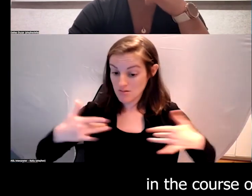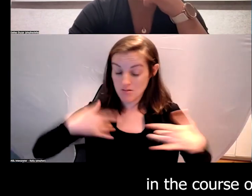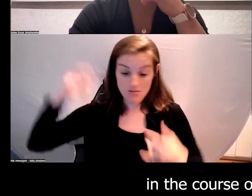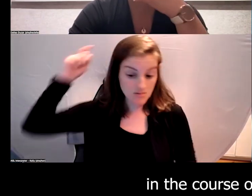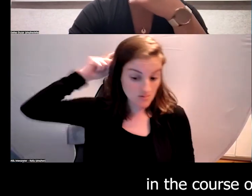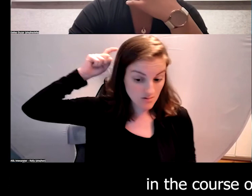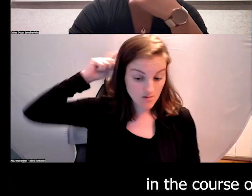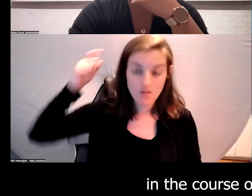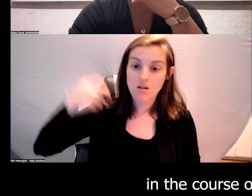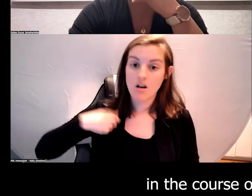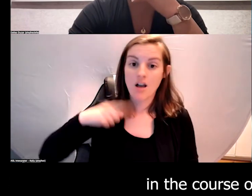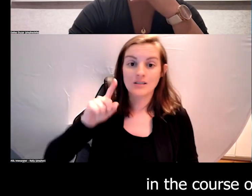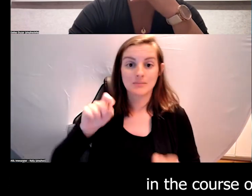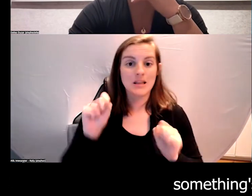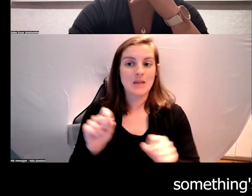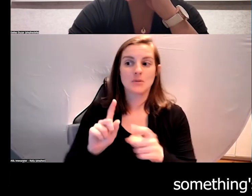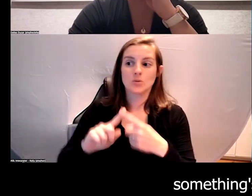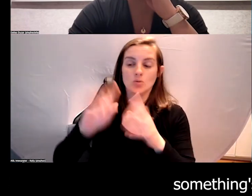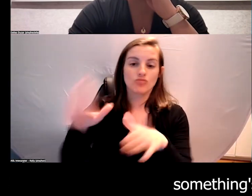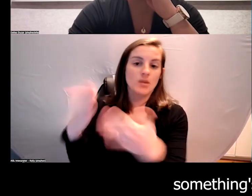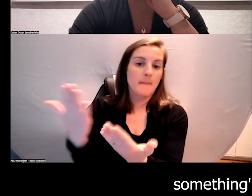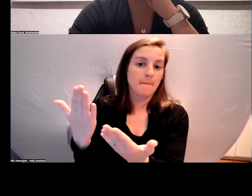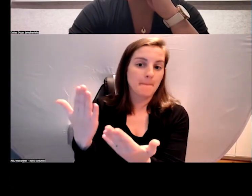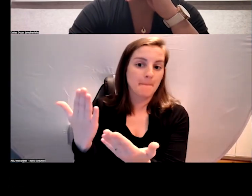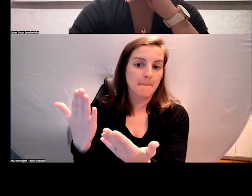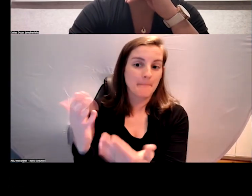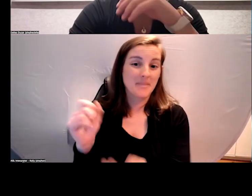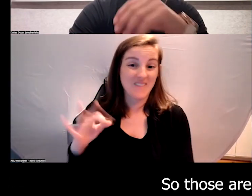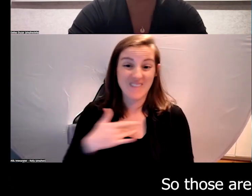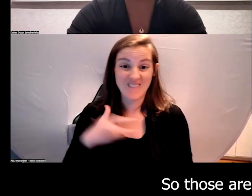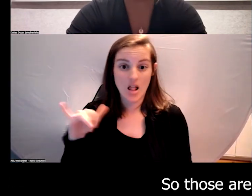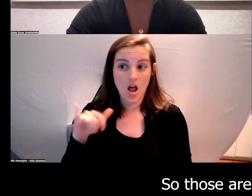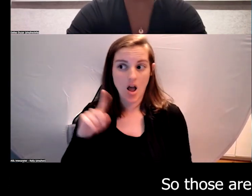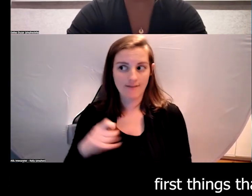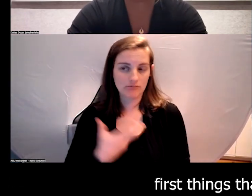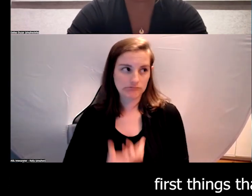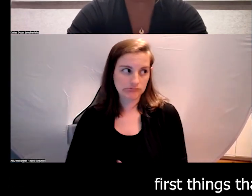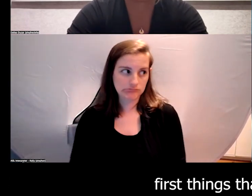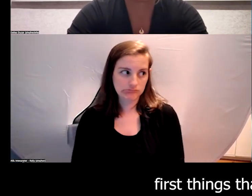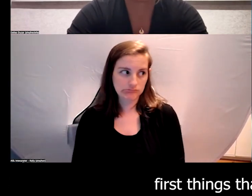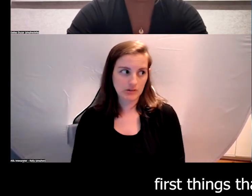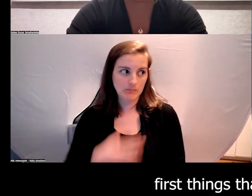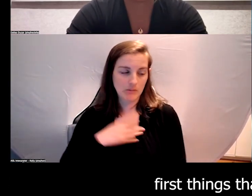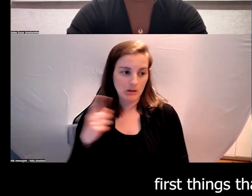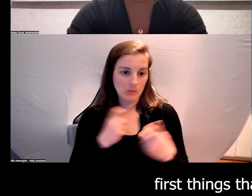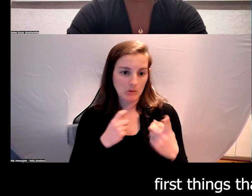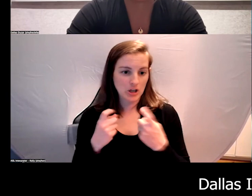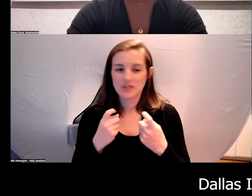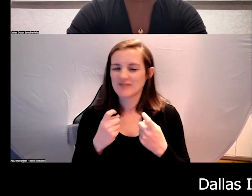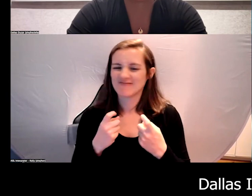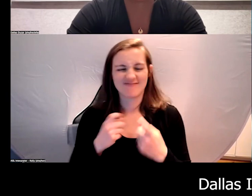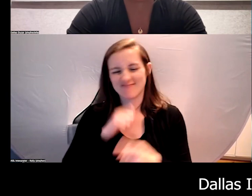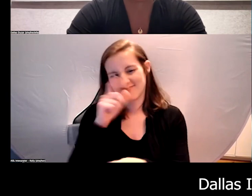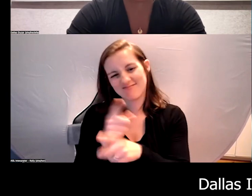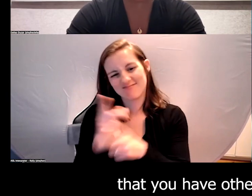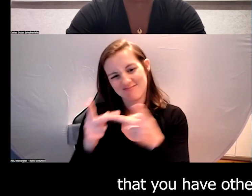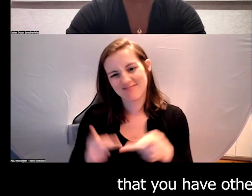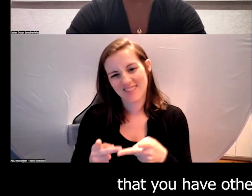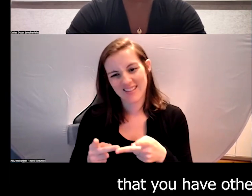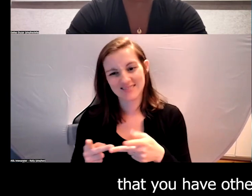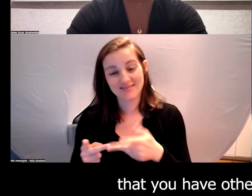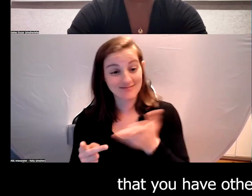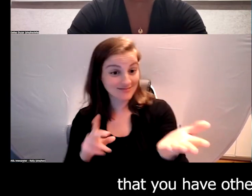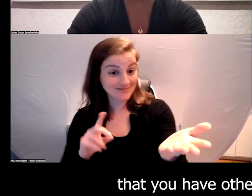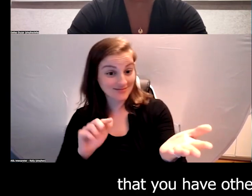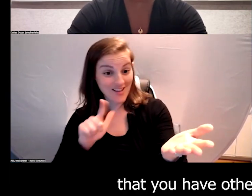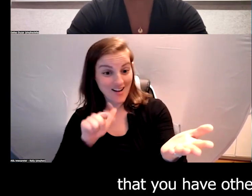question in the course of a whole visit, something's not right. So those are some of the first things that I think of. But Dallas, I'm sure that you have other